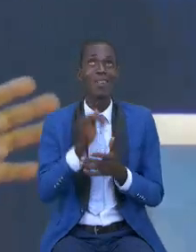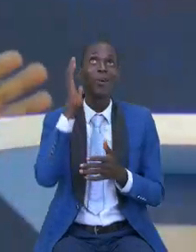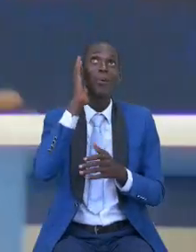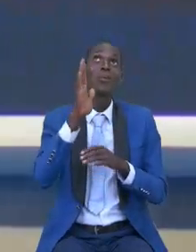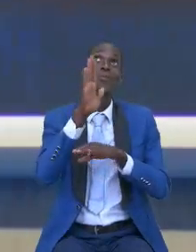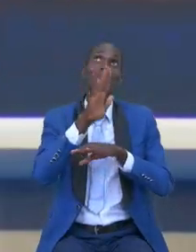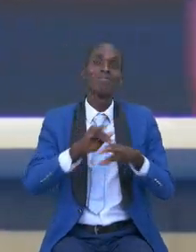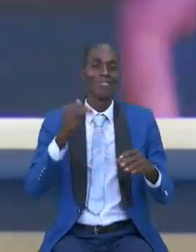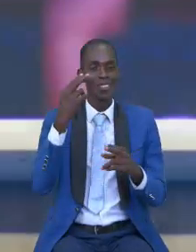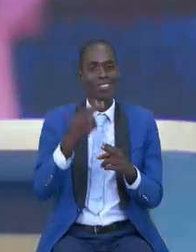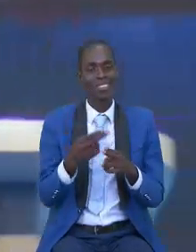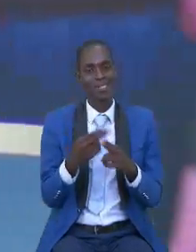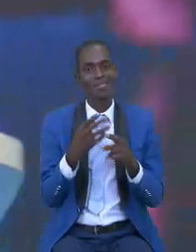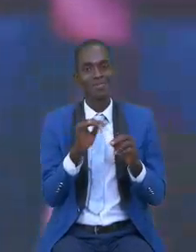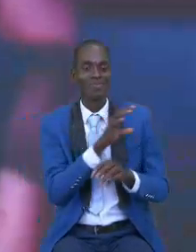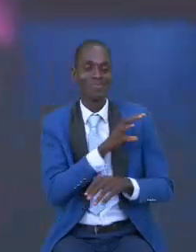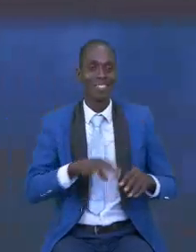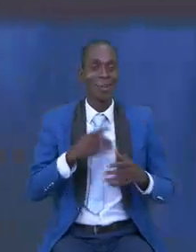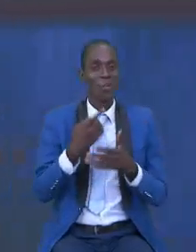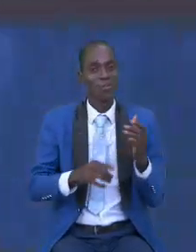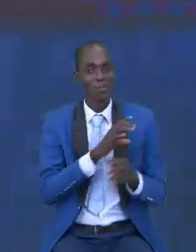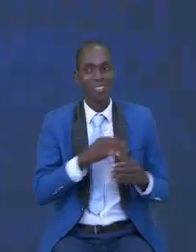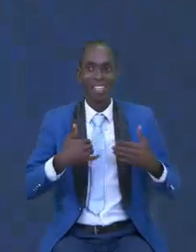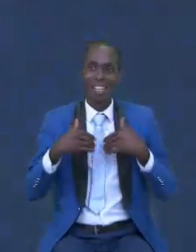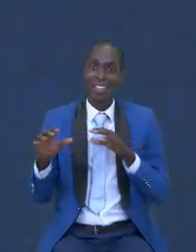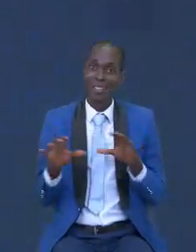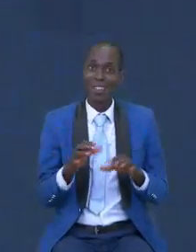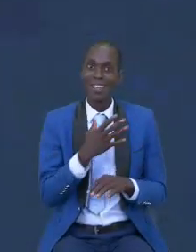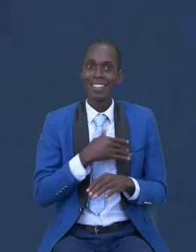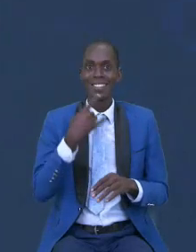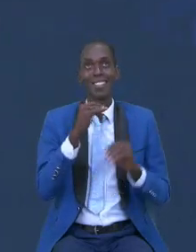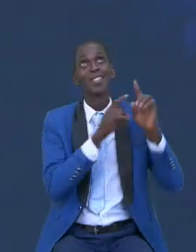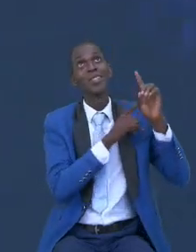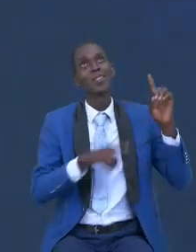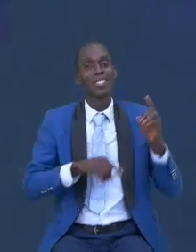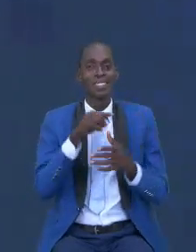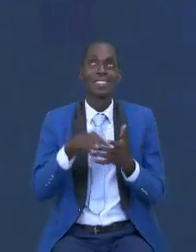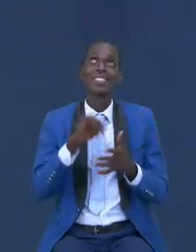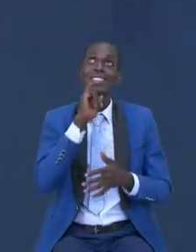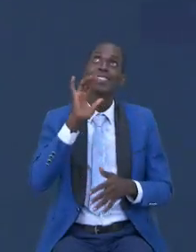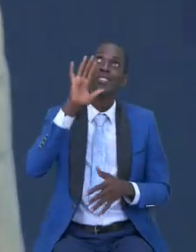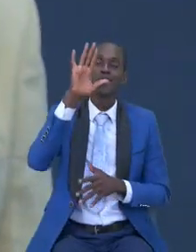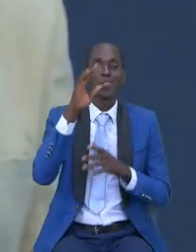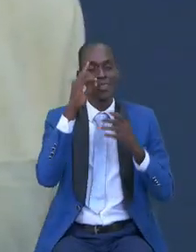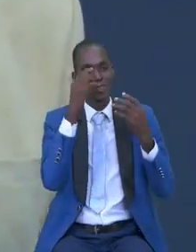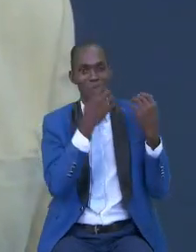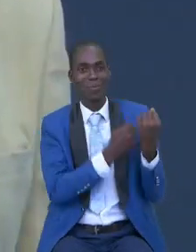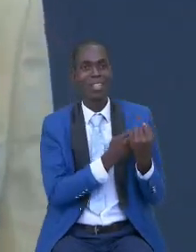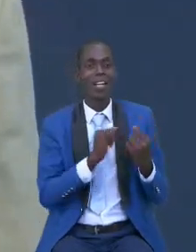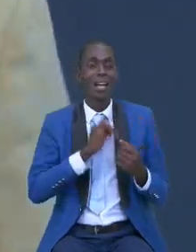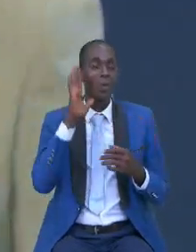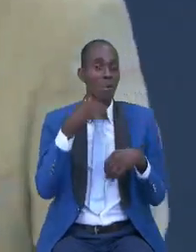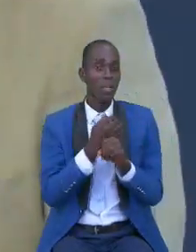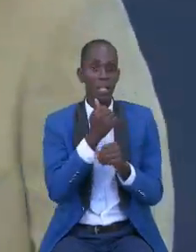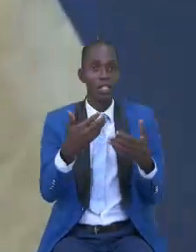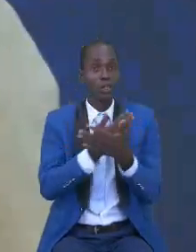the basis of what Christ has done. And I say, Lord, this is your covenant. I'll make a new covenant with them.